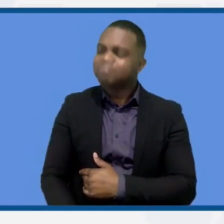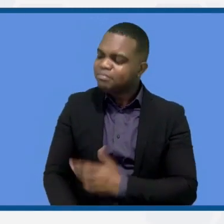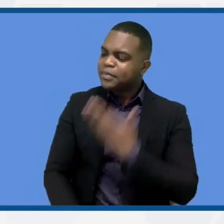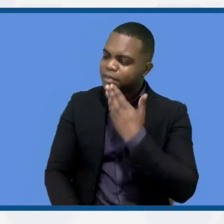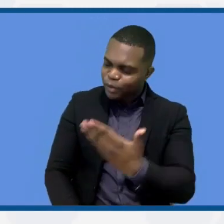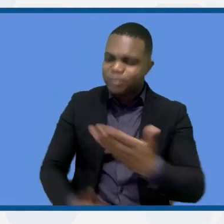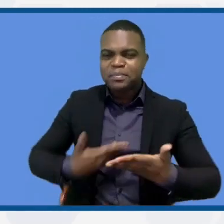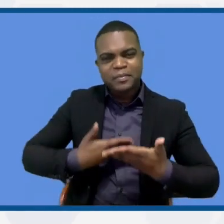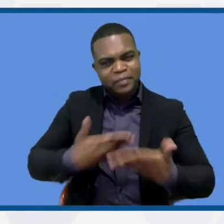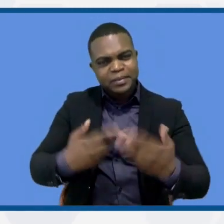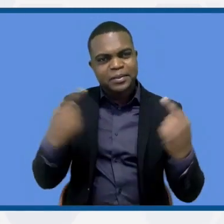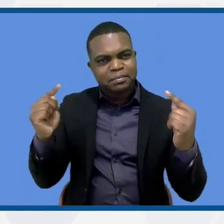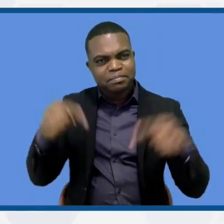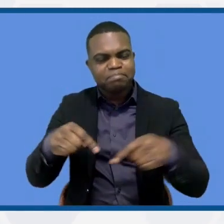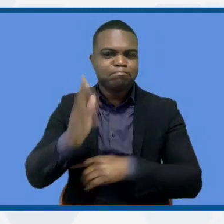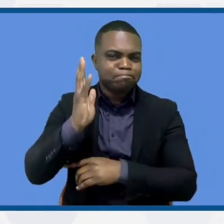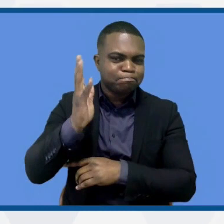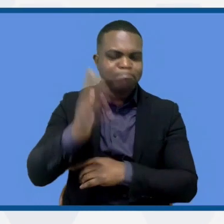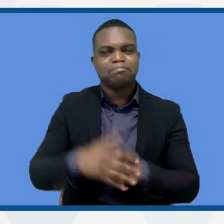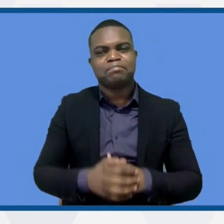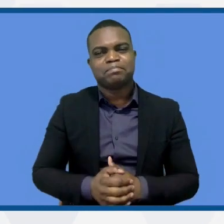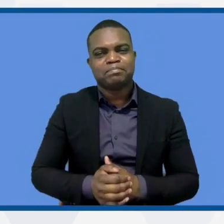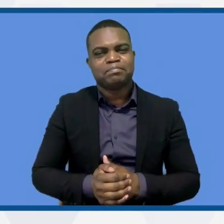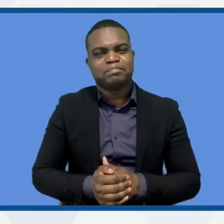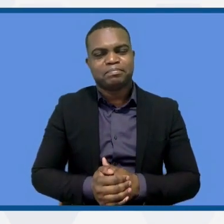risk of the infrastructure and the